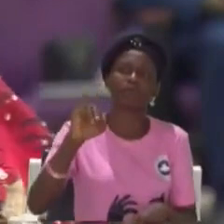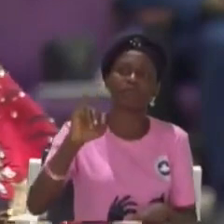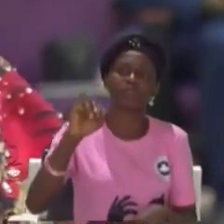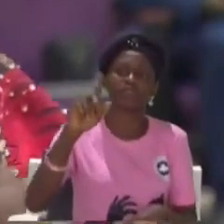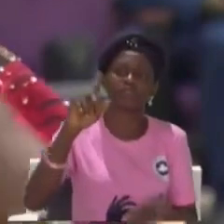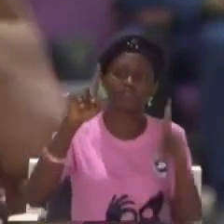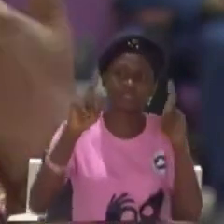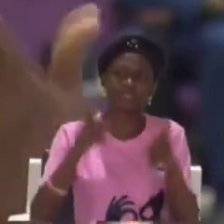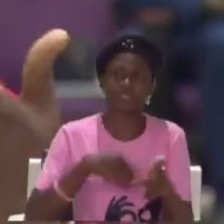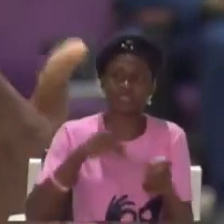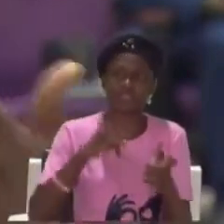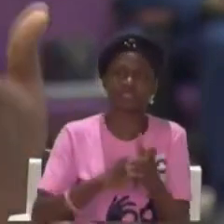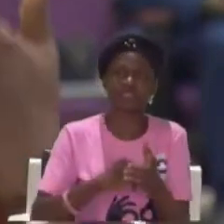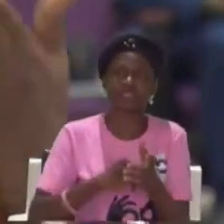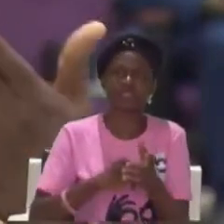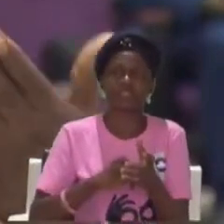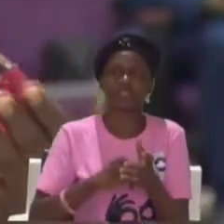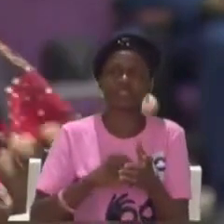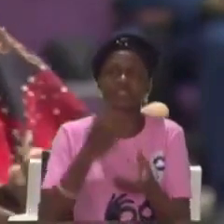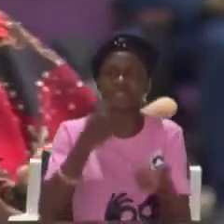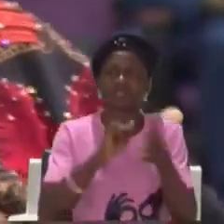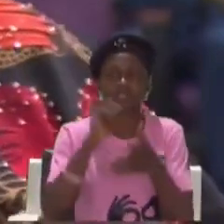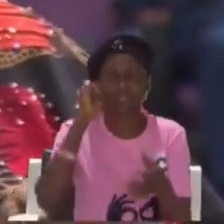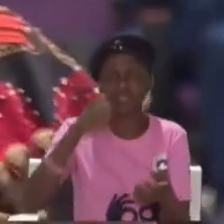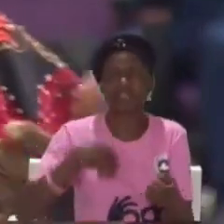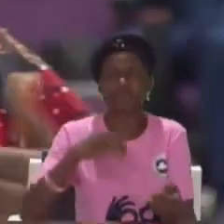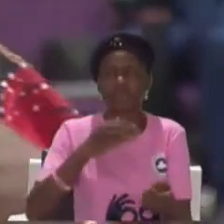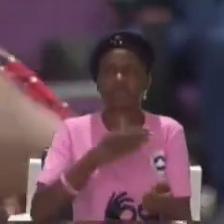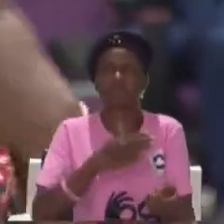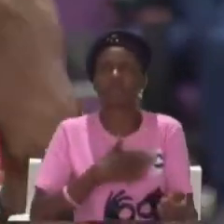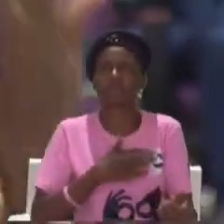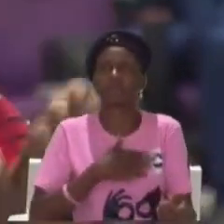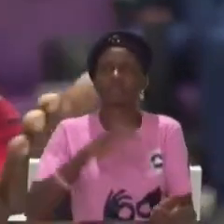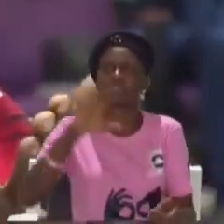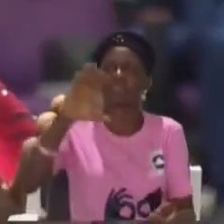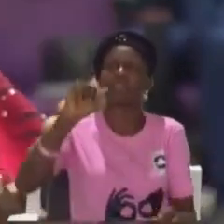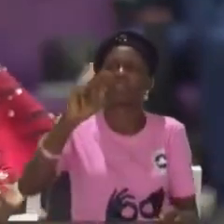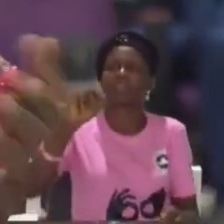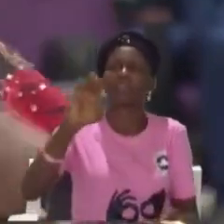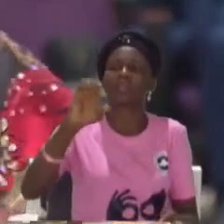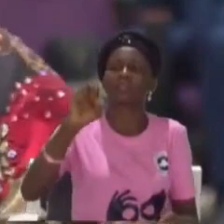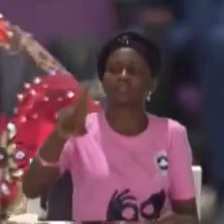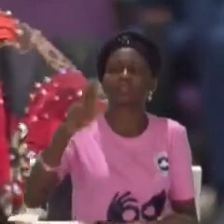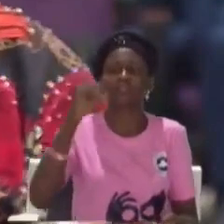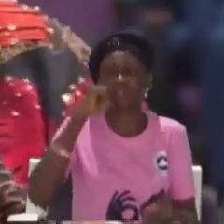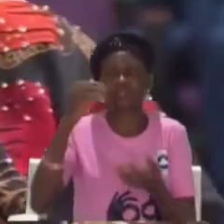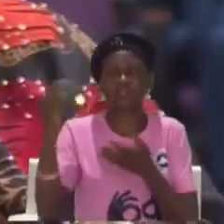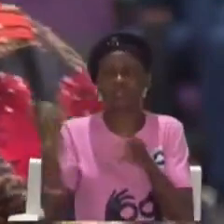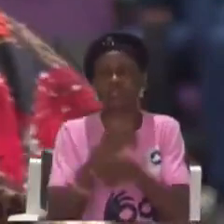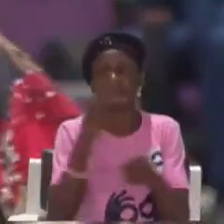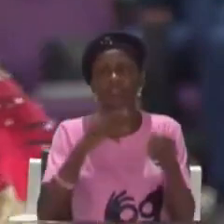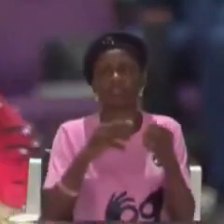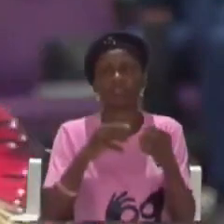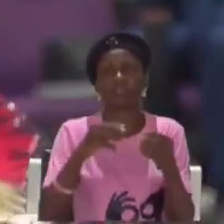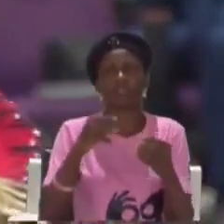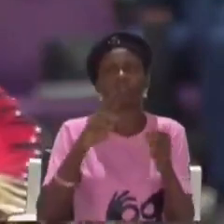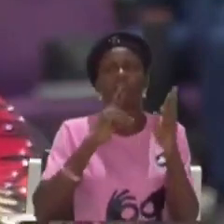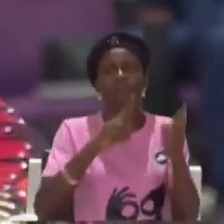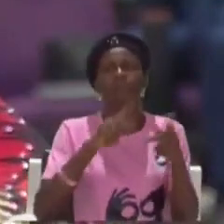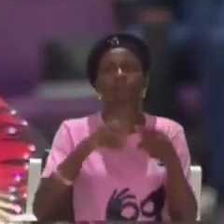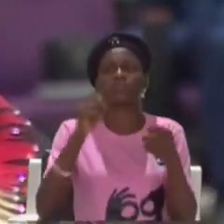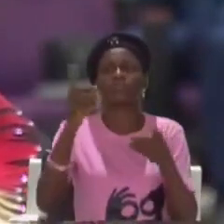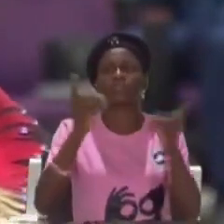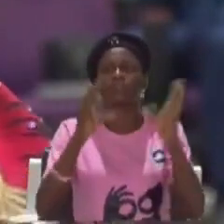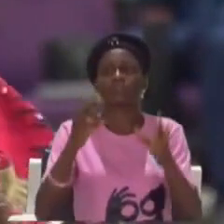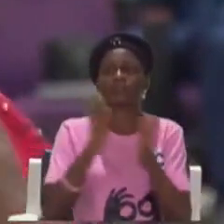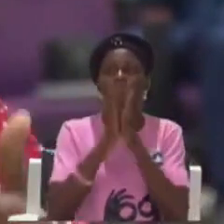it came that I have breast cancer. I took the result to the Directorate of Prayer here. I spent